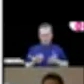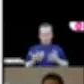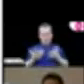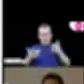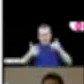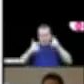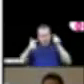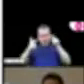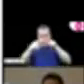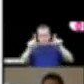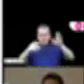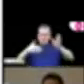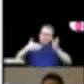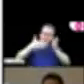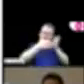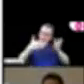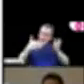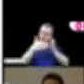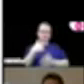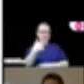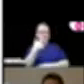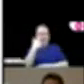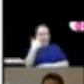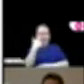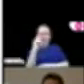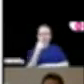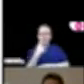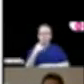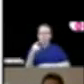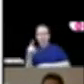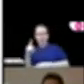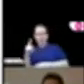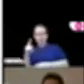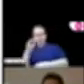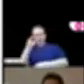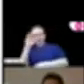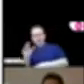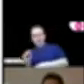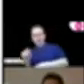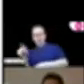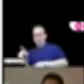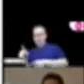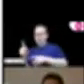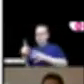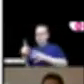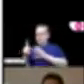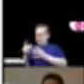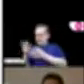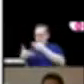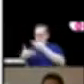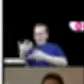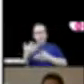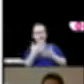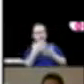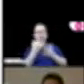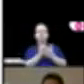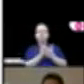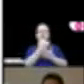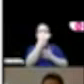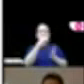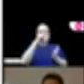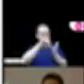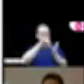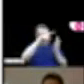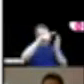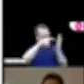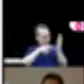have to be careful with our language. So you get home and you'll be like, when you're going through your refusal letter, you'll be like, oh my